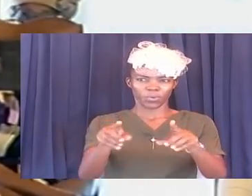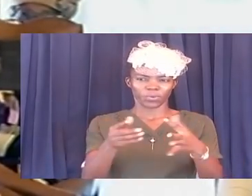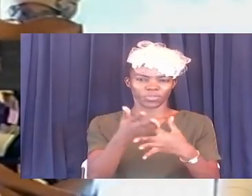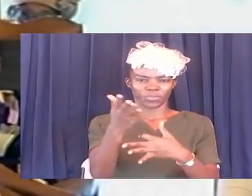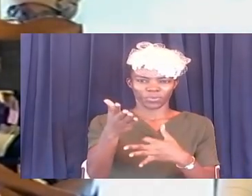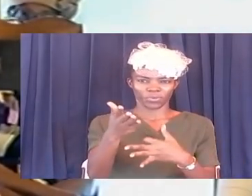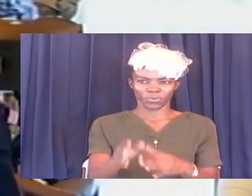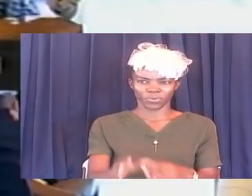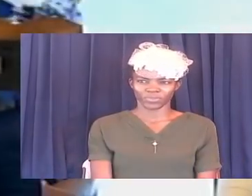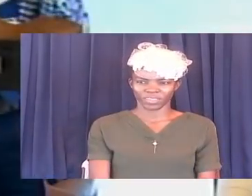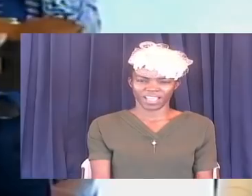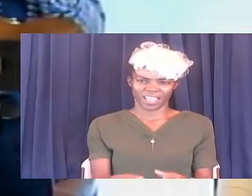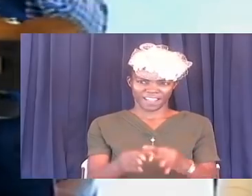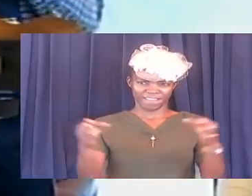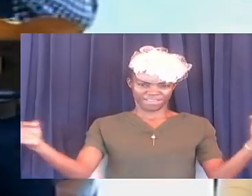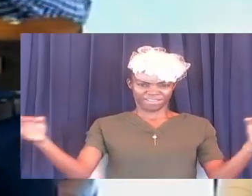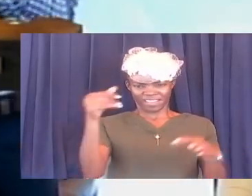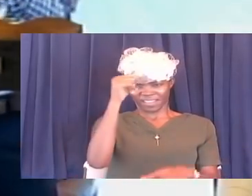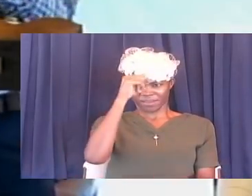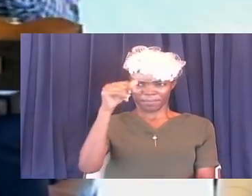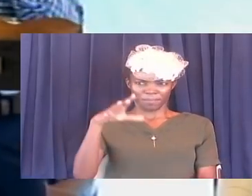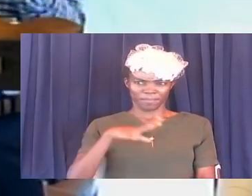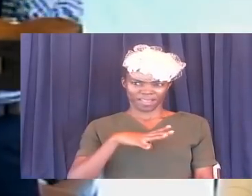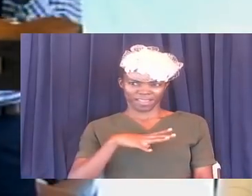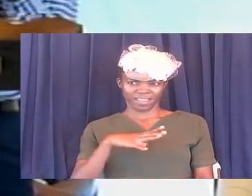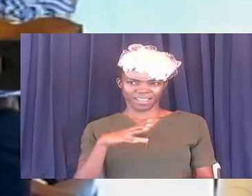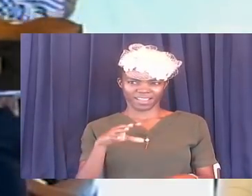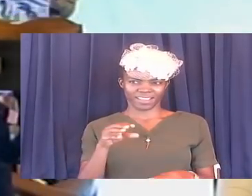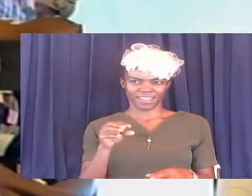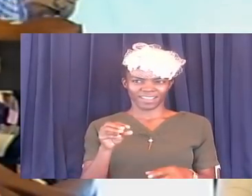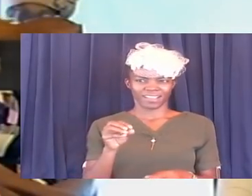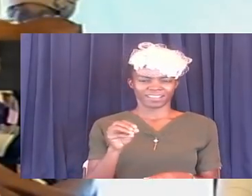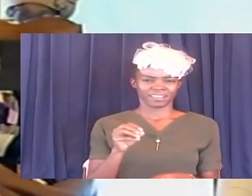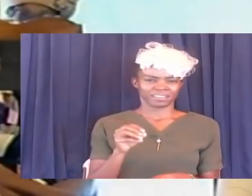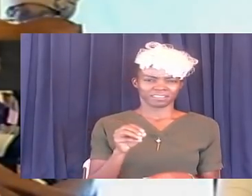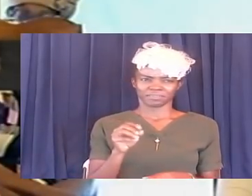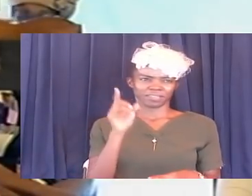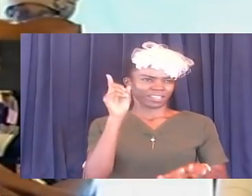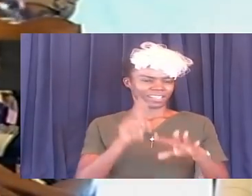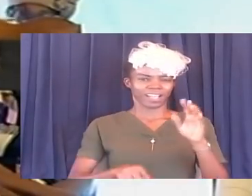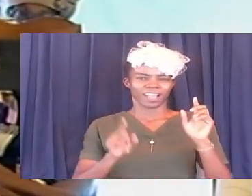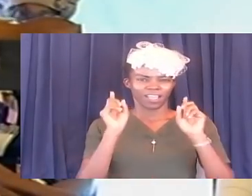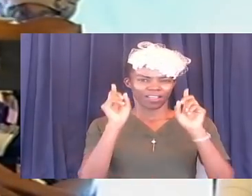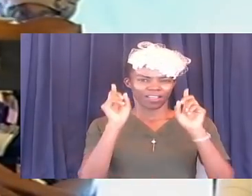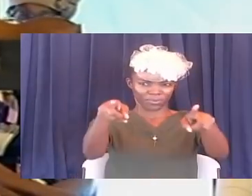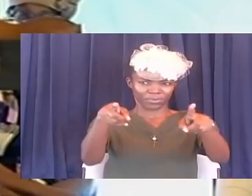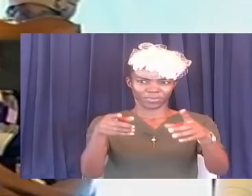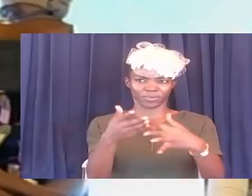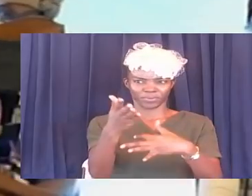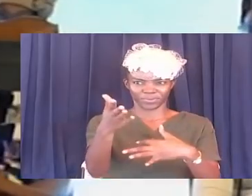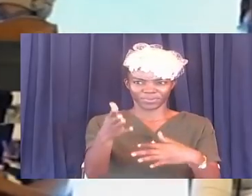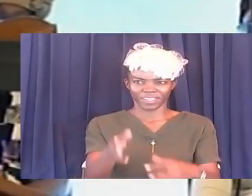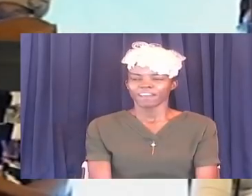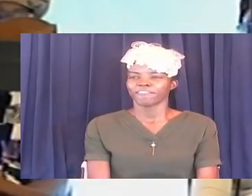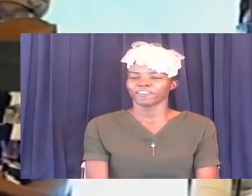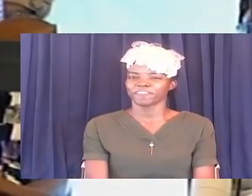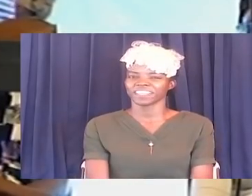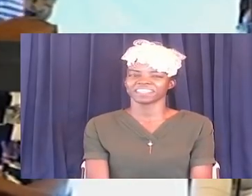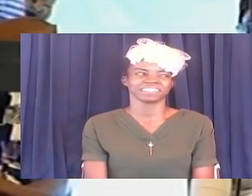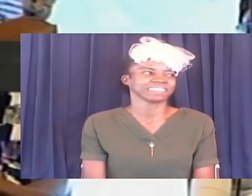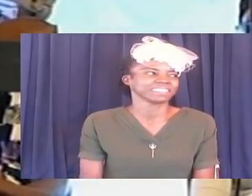or whoever the person might be. No matter how you pretty it up and say them chubby are, what's the other words that they use nowadays?